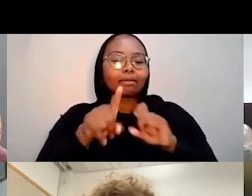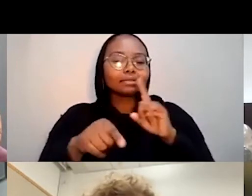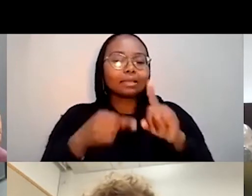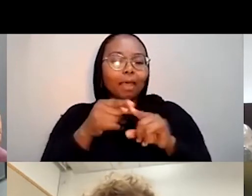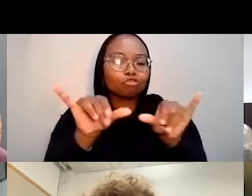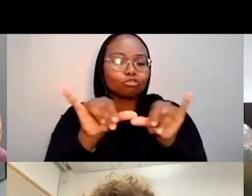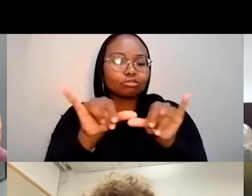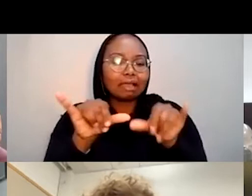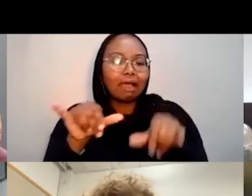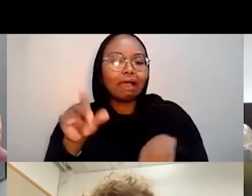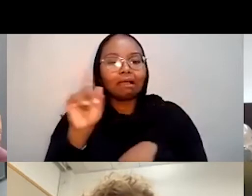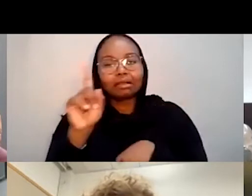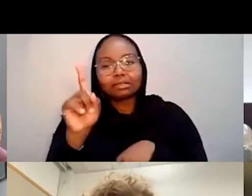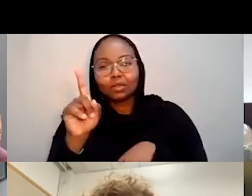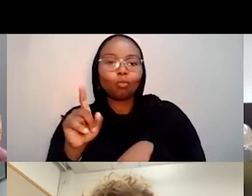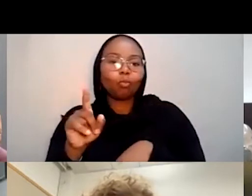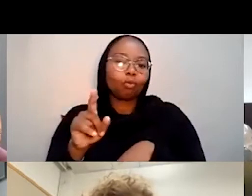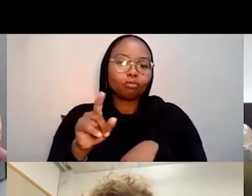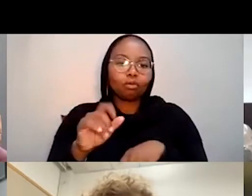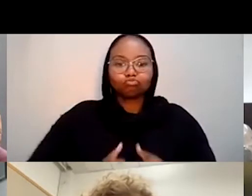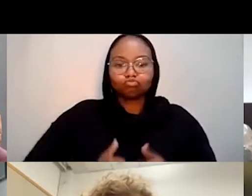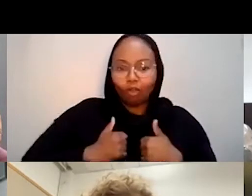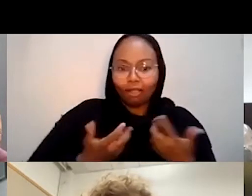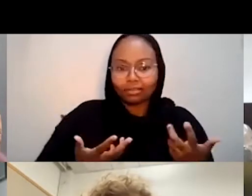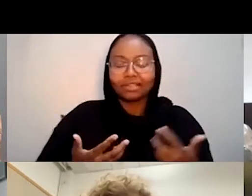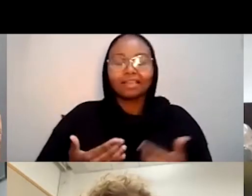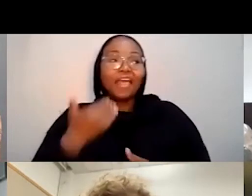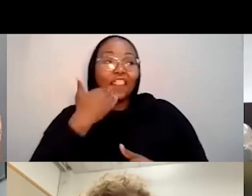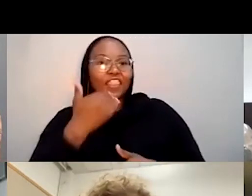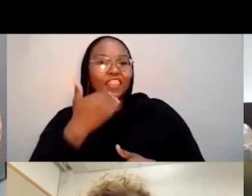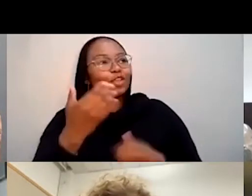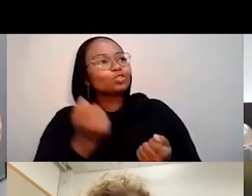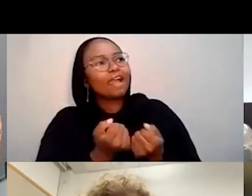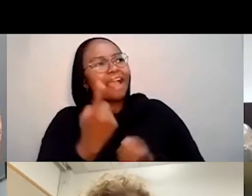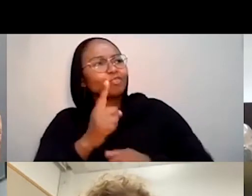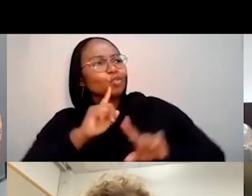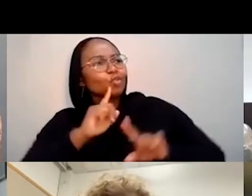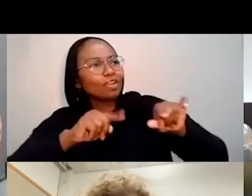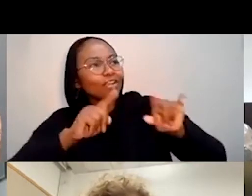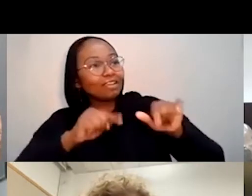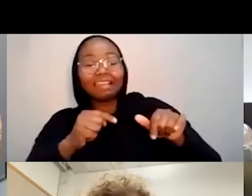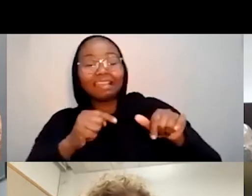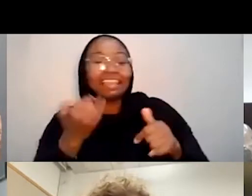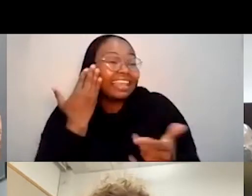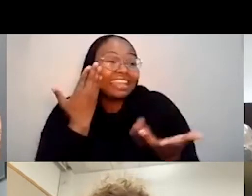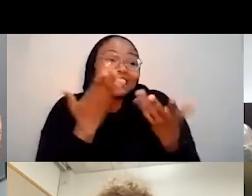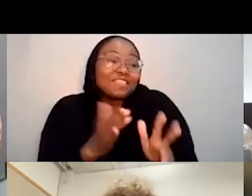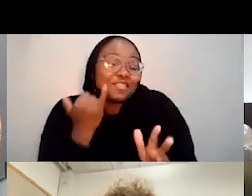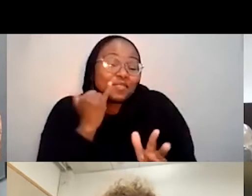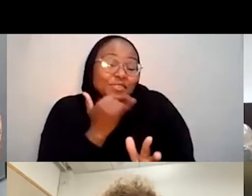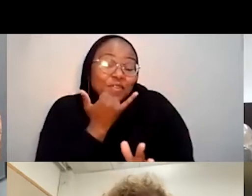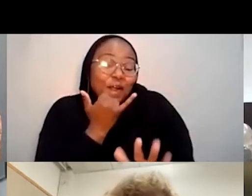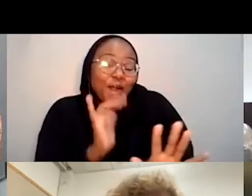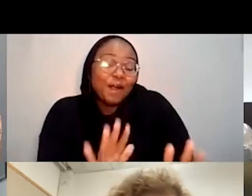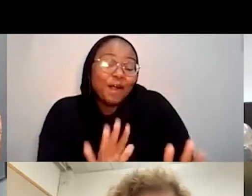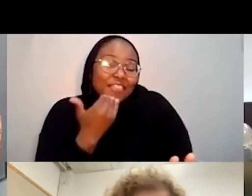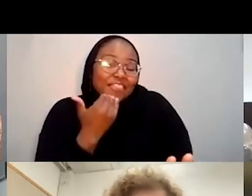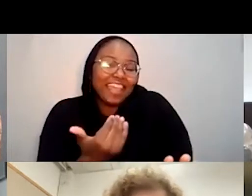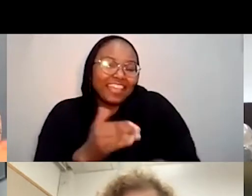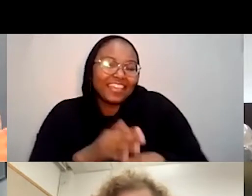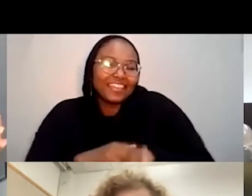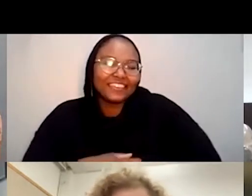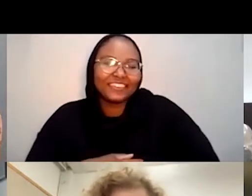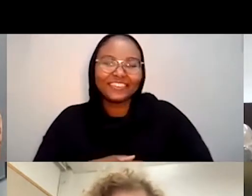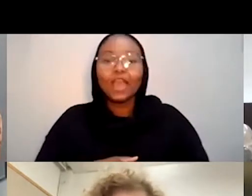everyone. Thank you to everyone who answered, even to those of you who got it wrong. So we